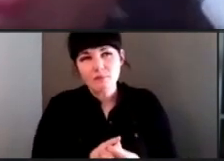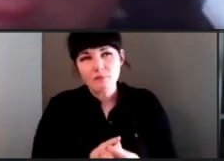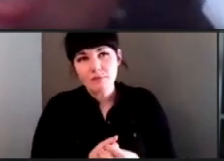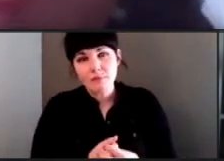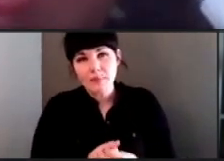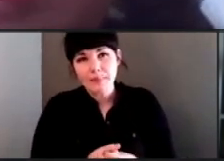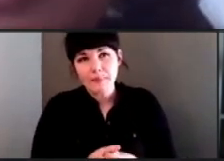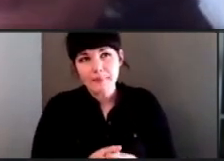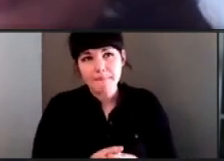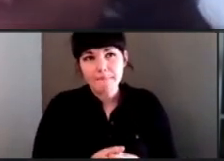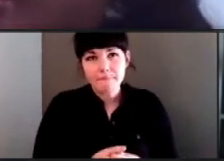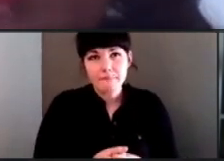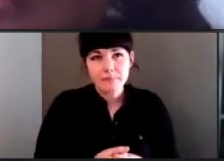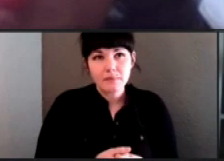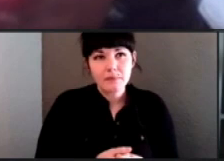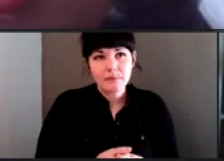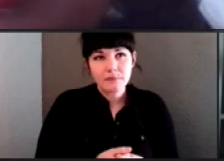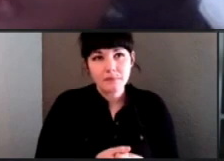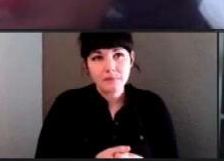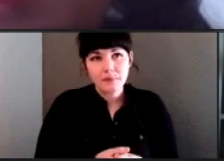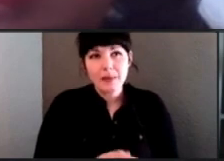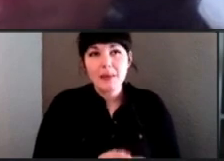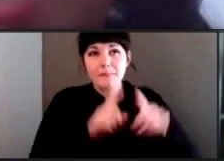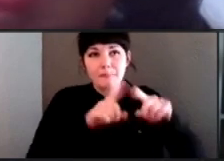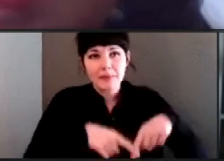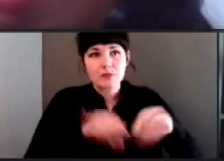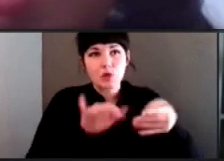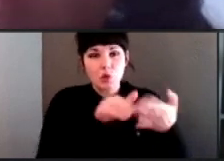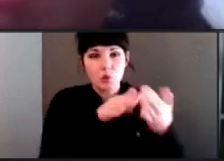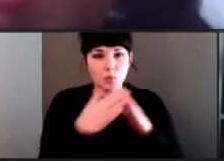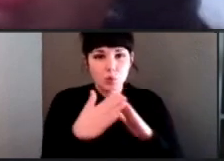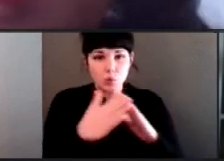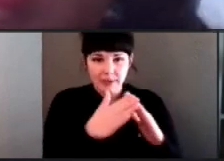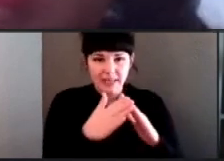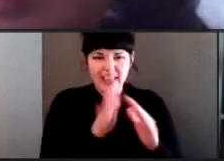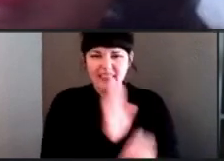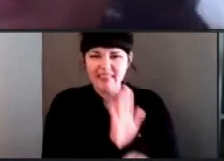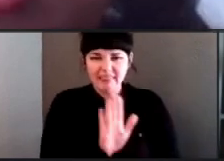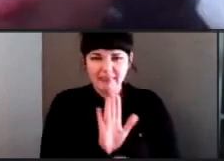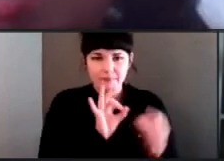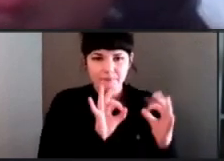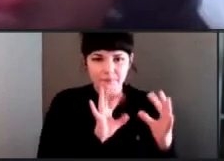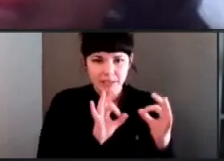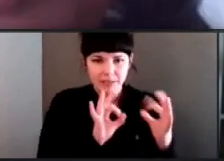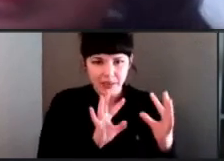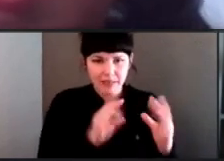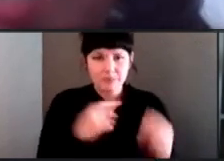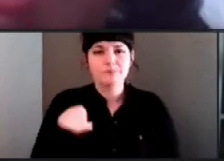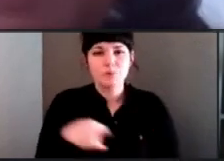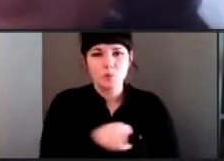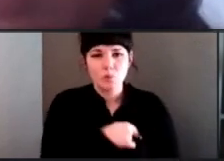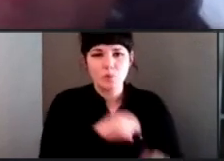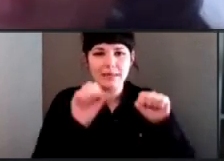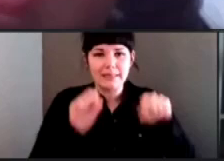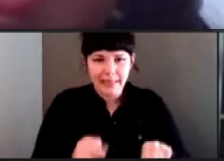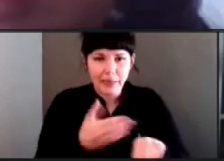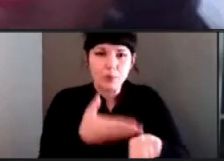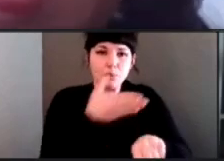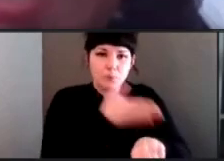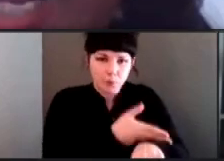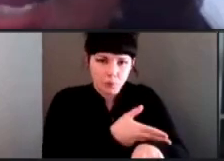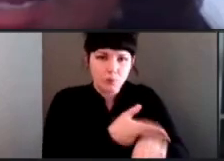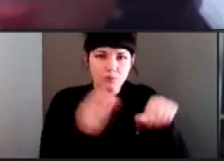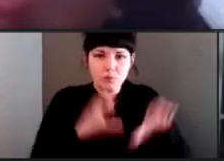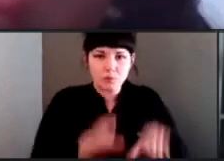feedback we've received, there's still some work that we can do in that space. But again, leveraging the staff, the